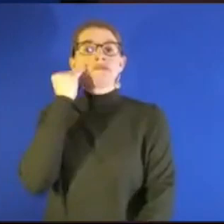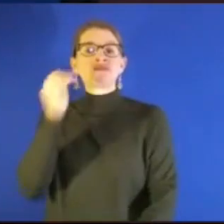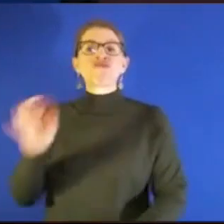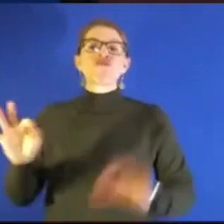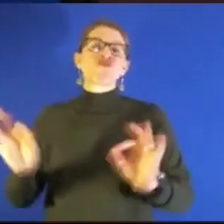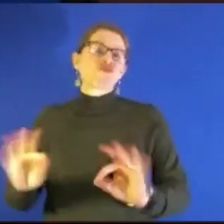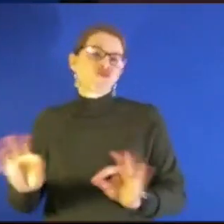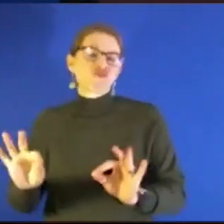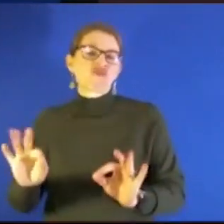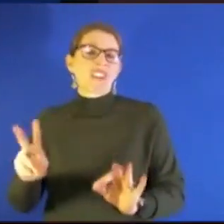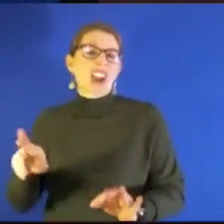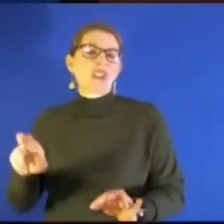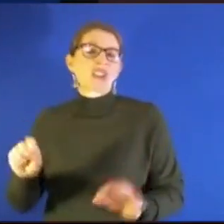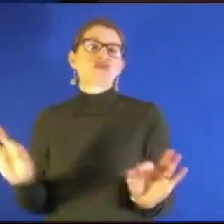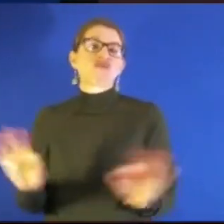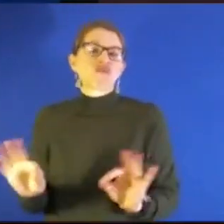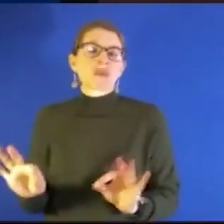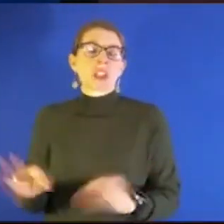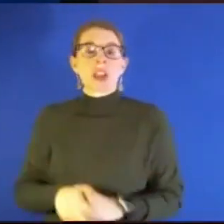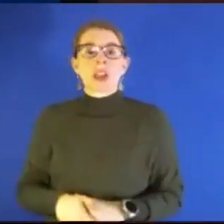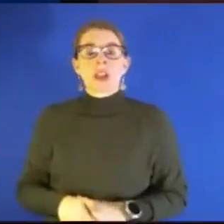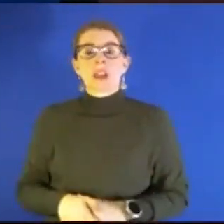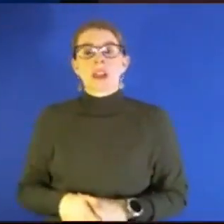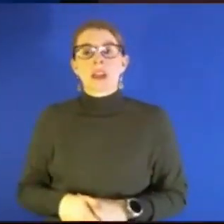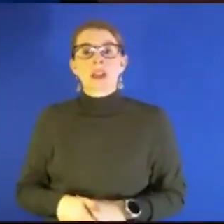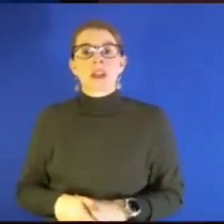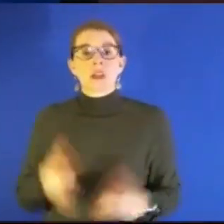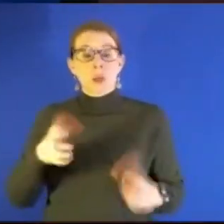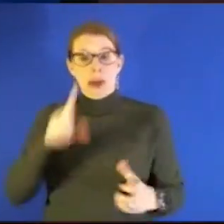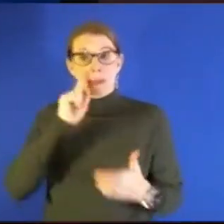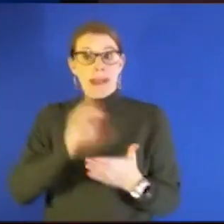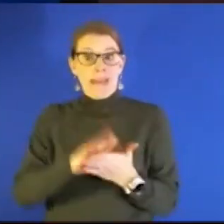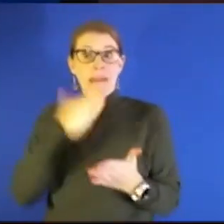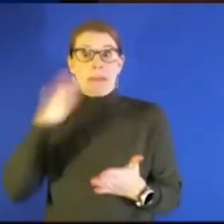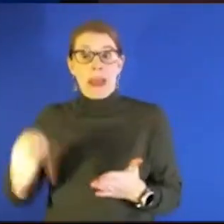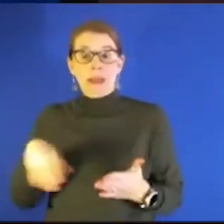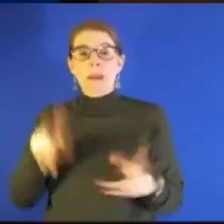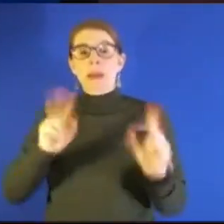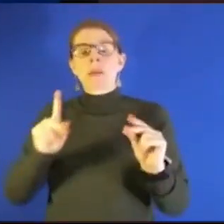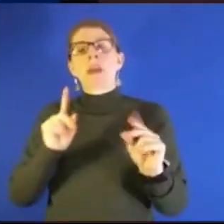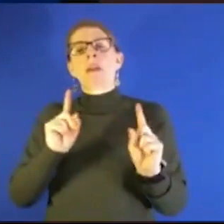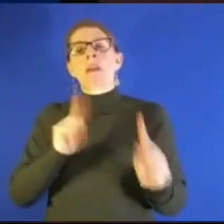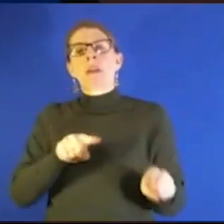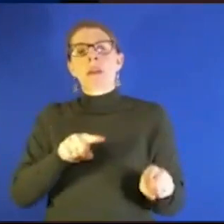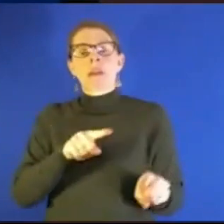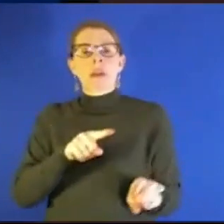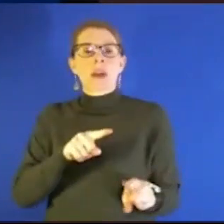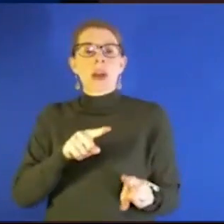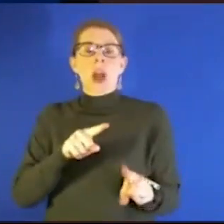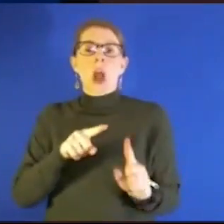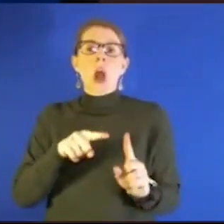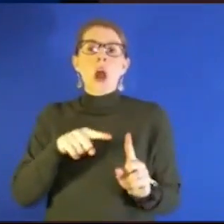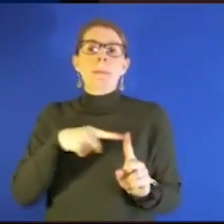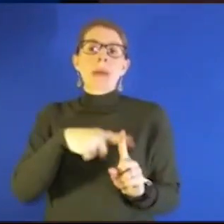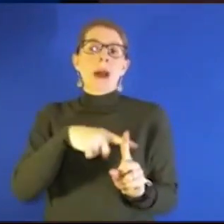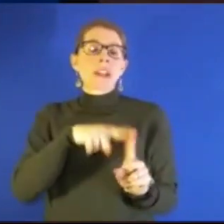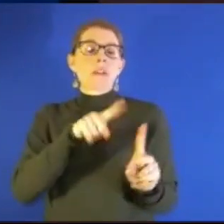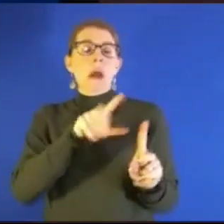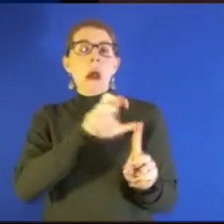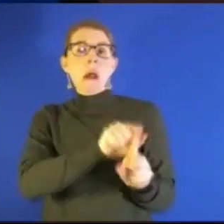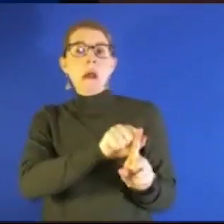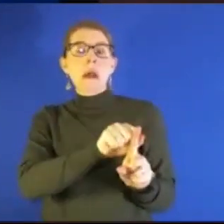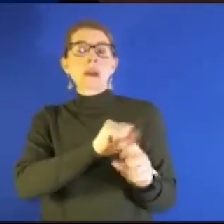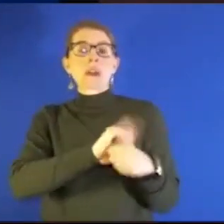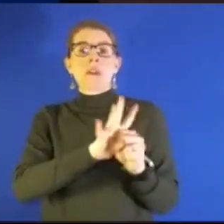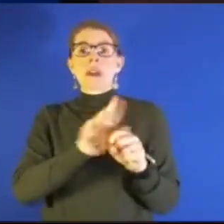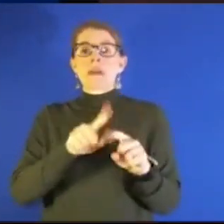that bad, because what's happening is people are coming in, they just happen to be positive from COVID. They're not really sick from COVID, but they're just positive,